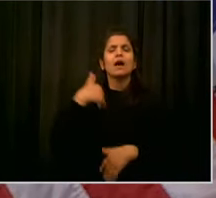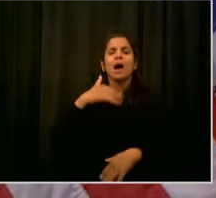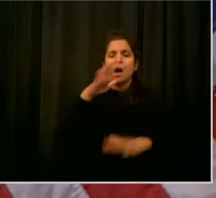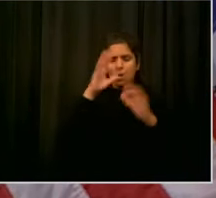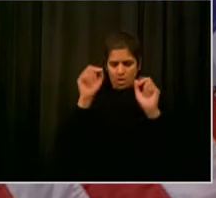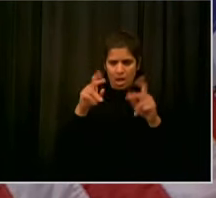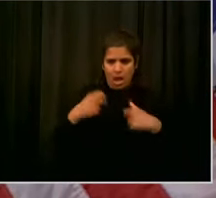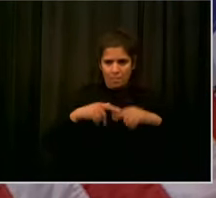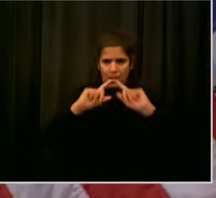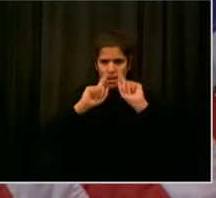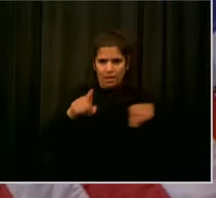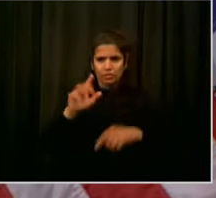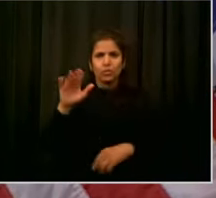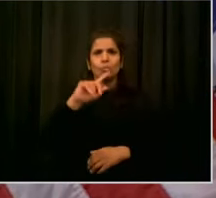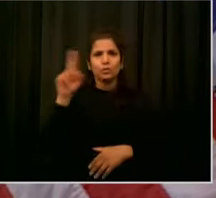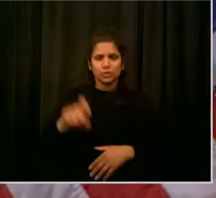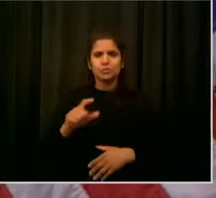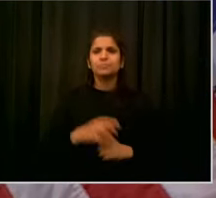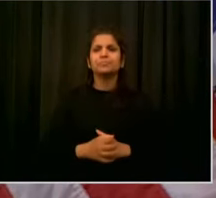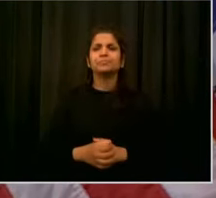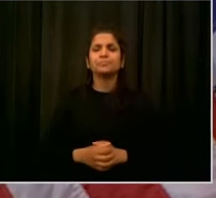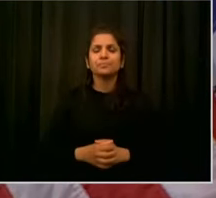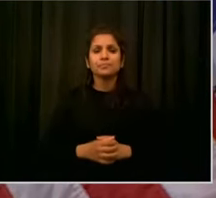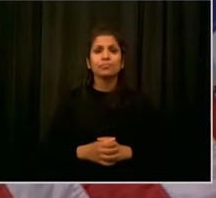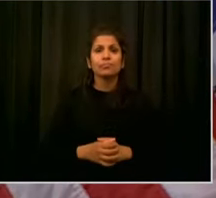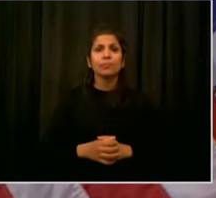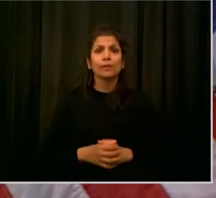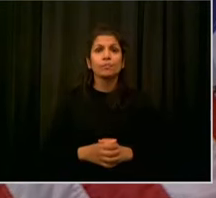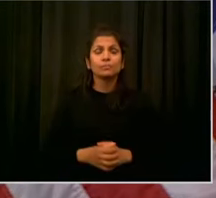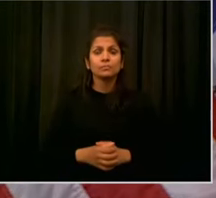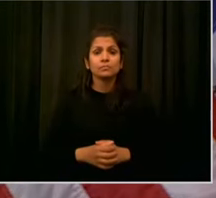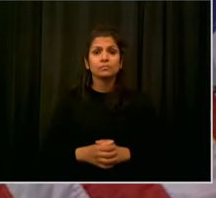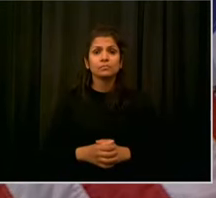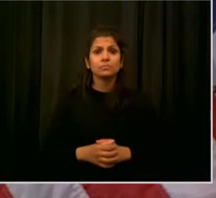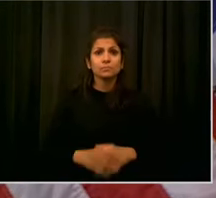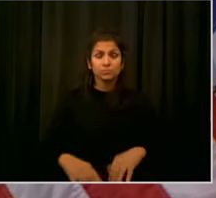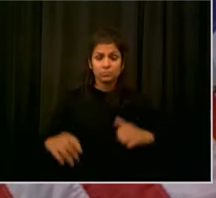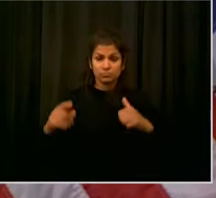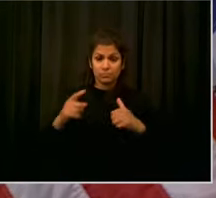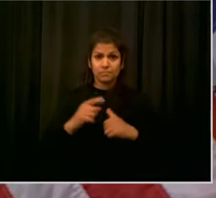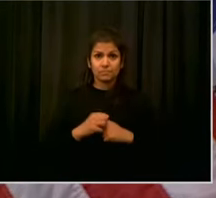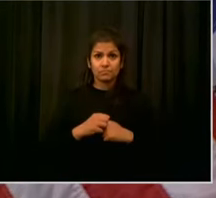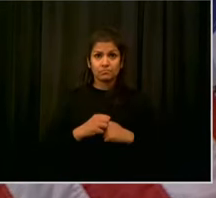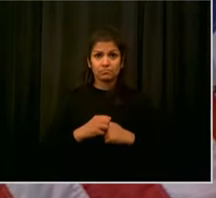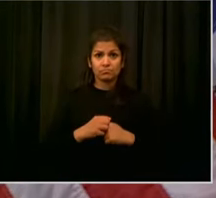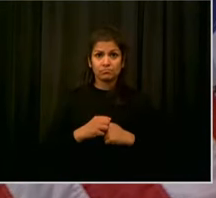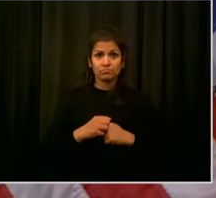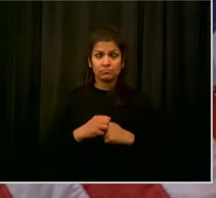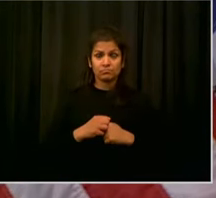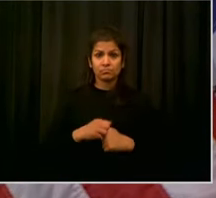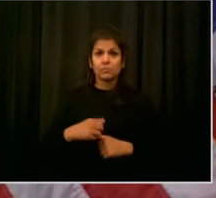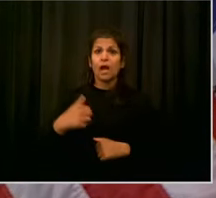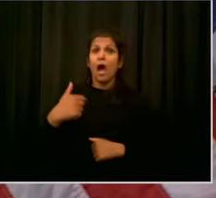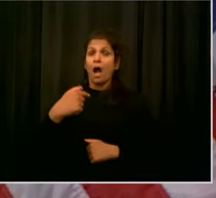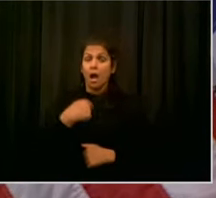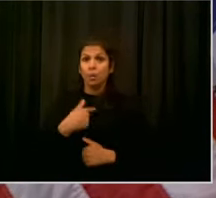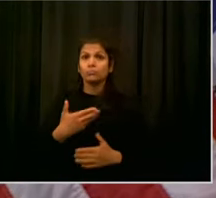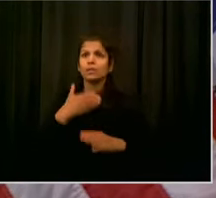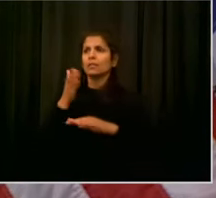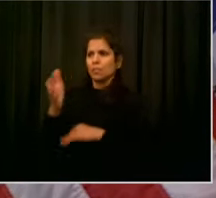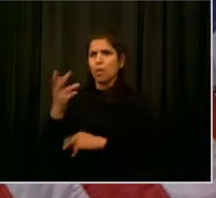day. So I was observing the situation at the Manhattan Bridge from a site very